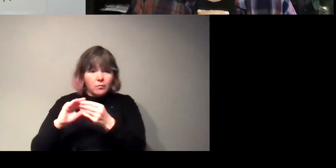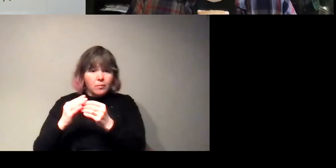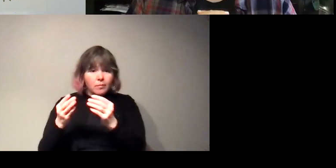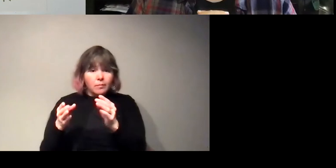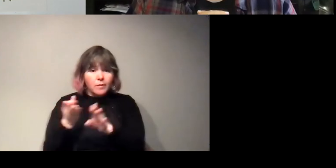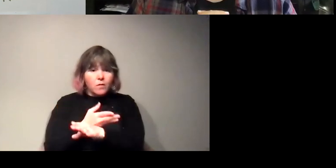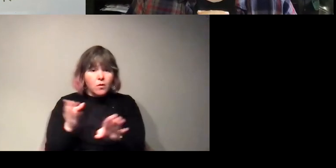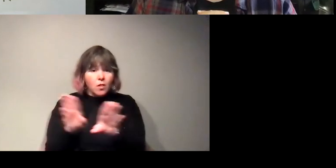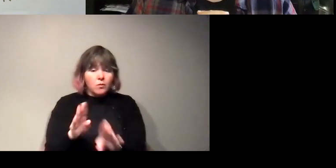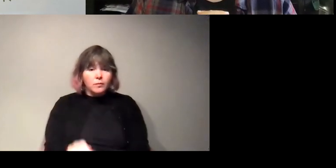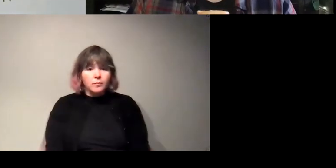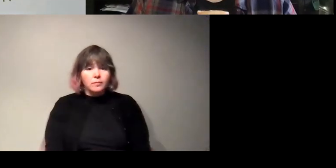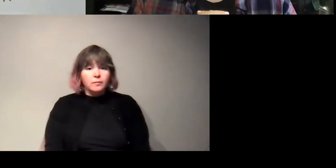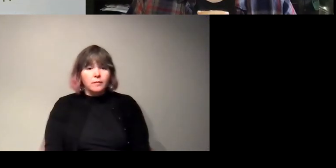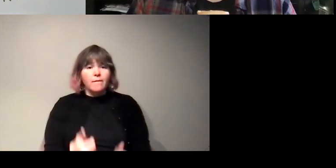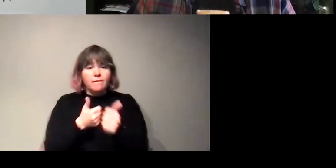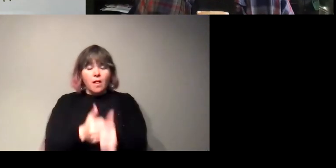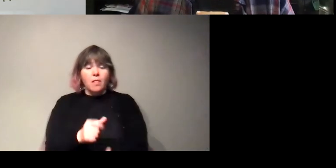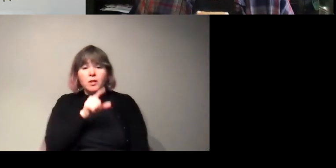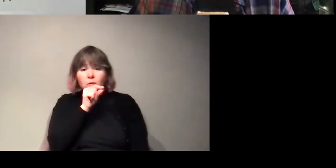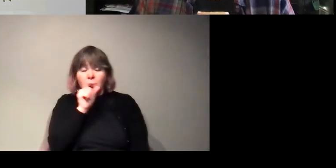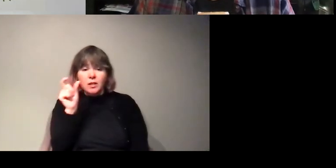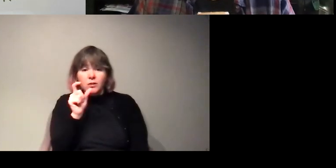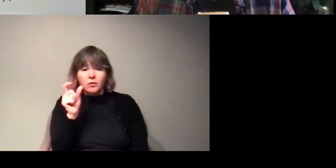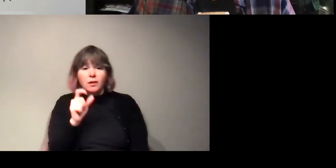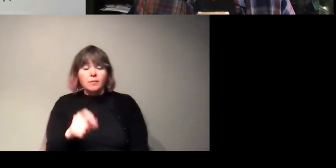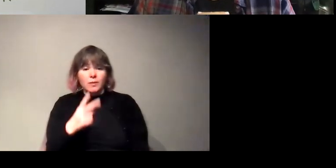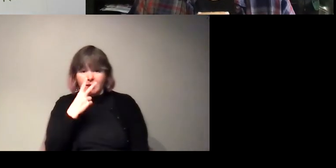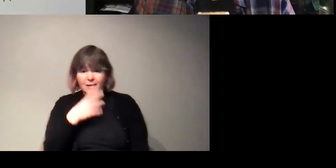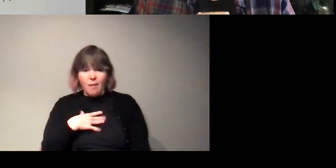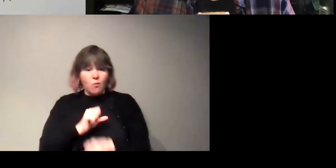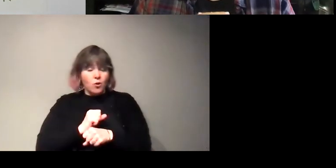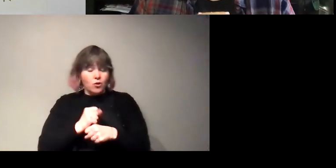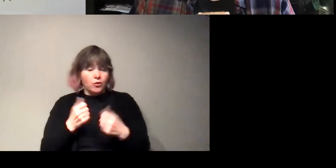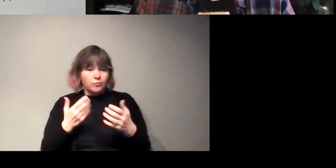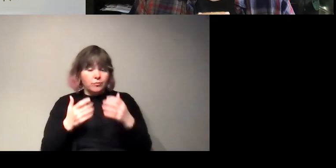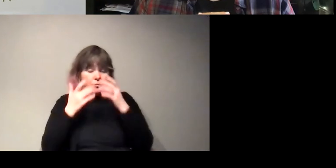up? Follow me on Twitter or Instagram if you want to see the work that I do.